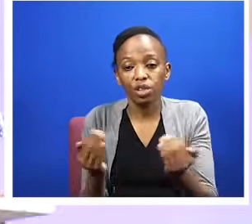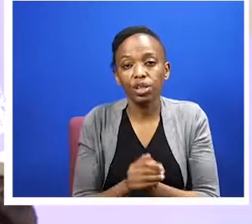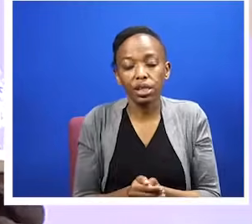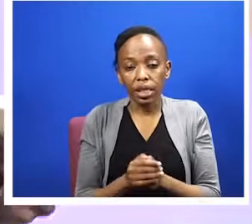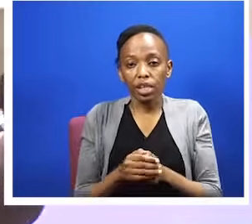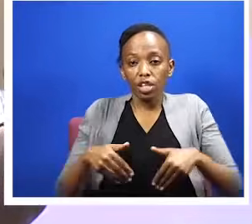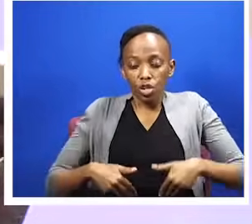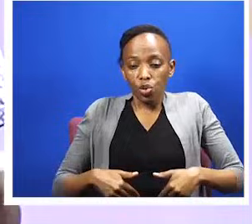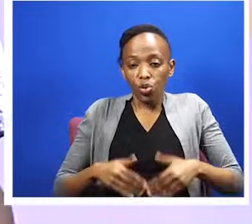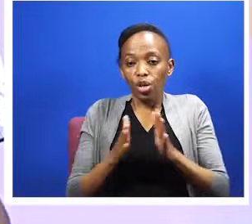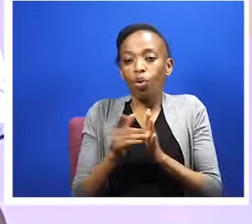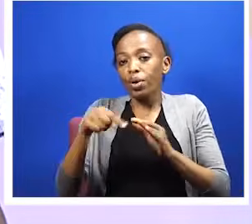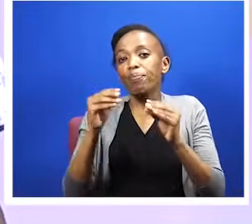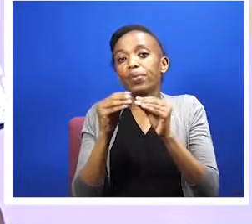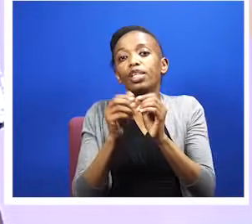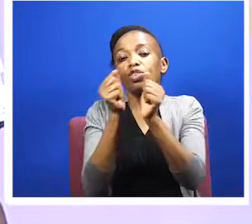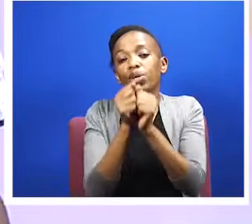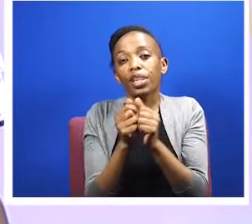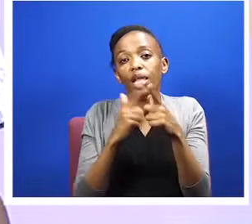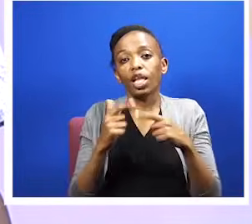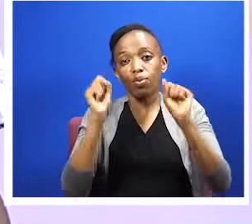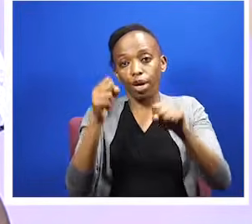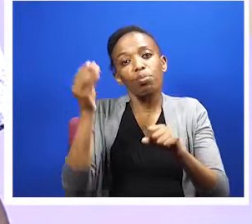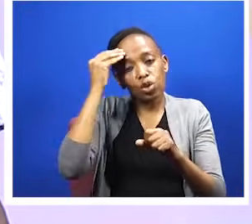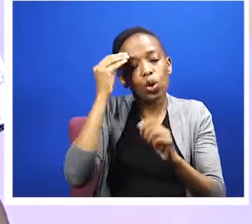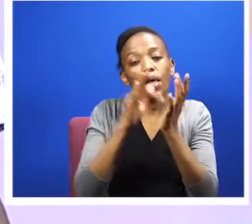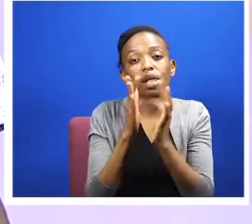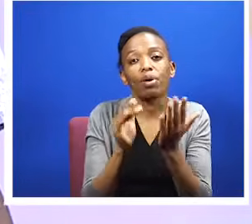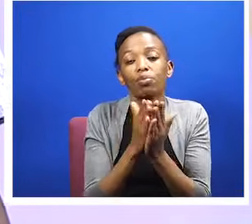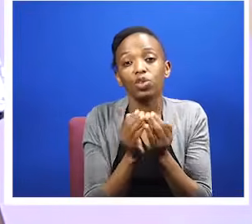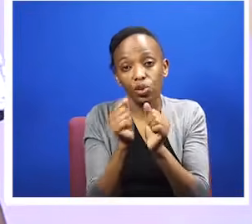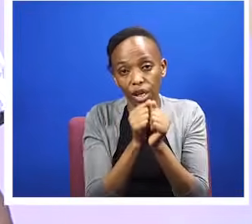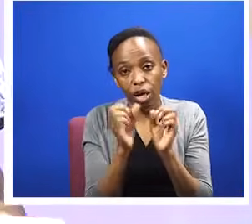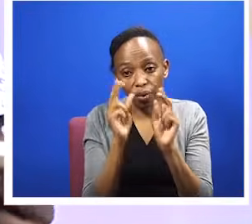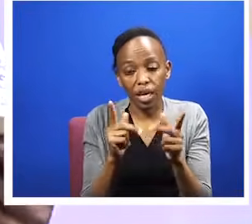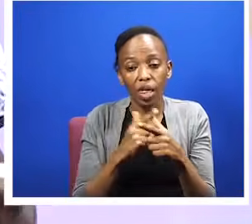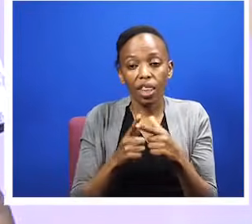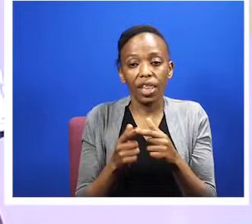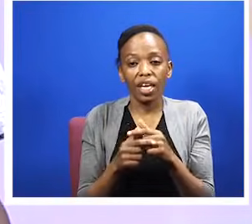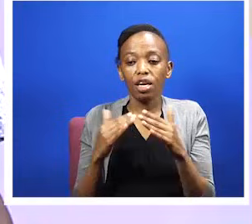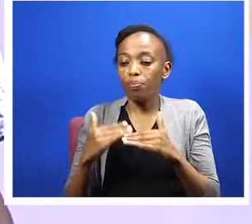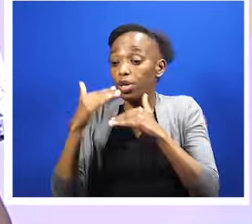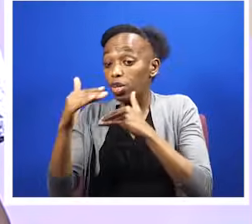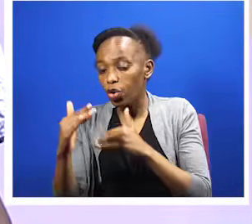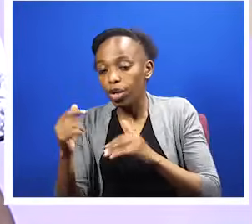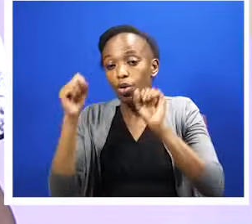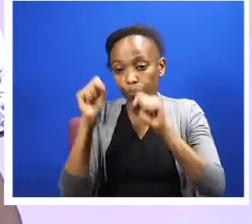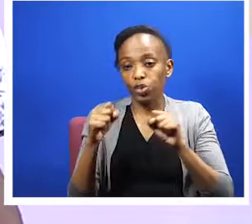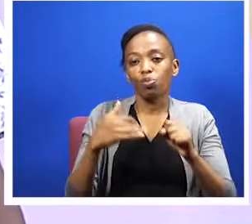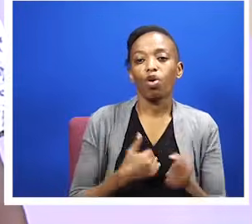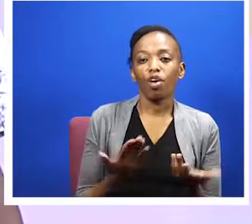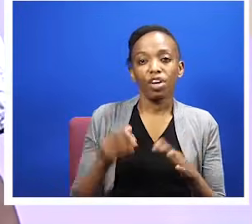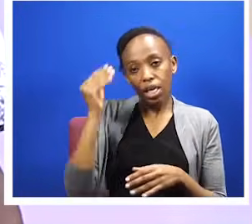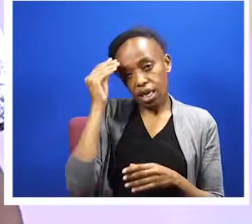teens, preteens, we meet together and we're able to learn the Bible together, all right? Then beyond that, we can also